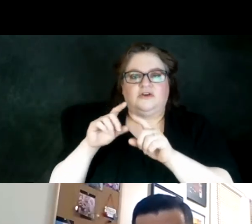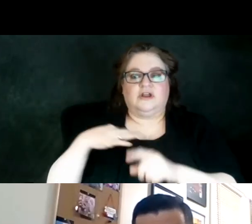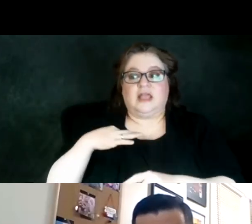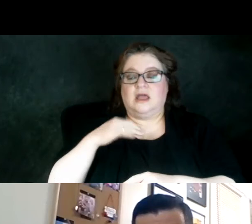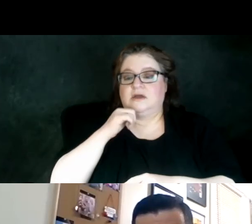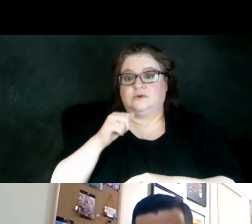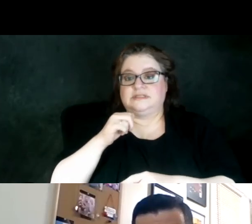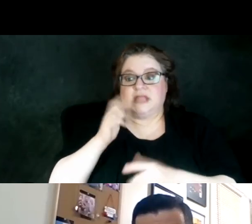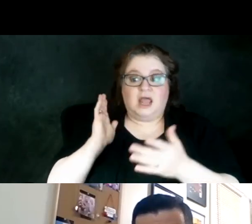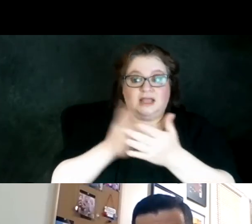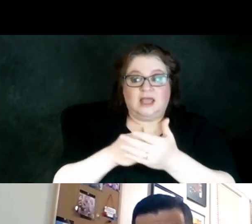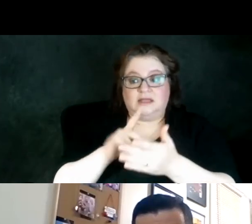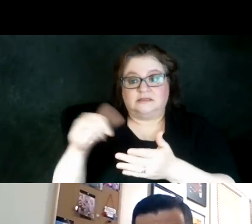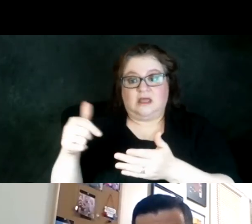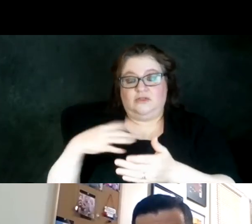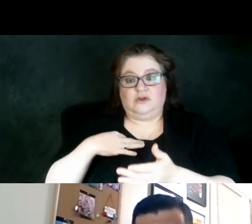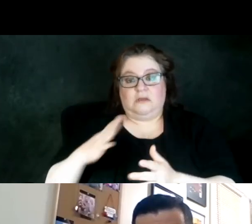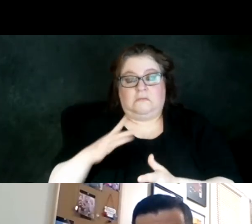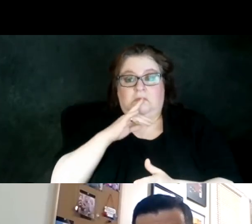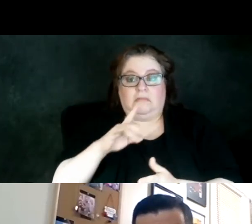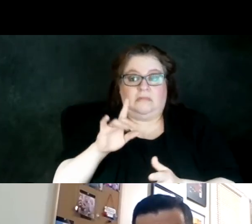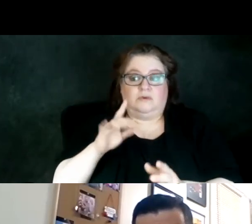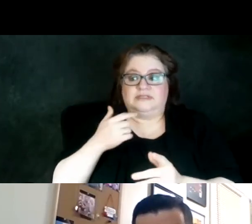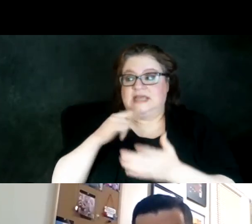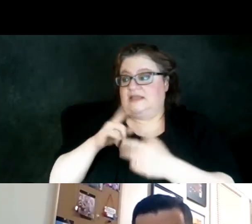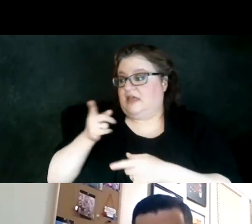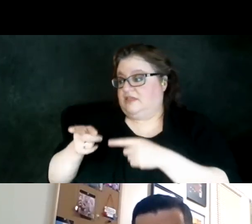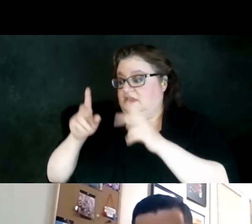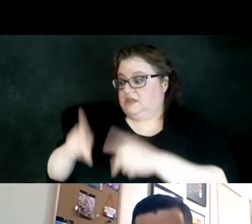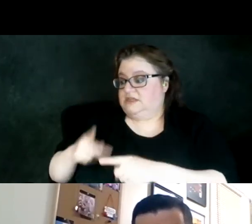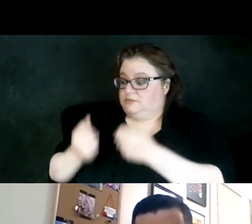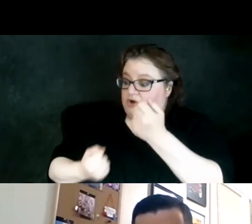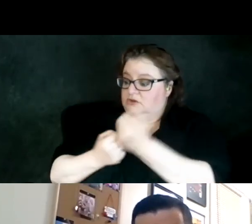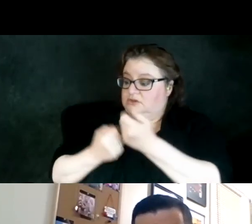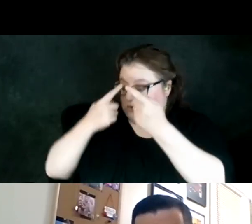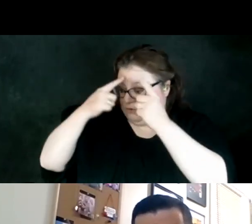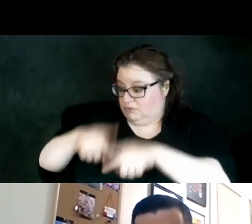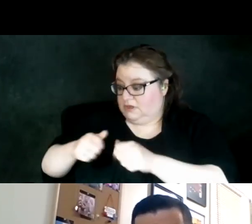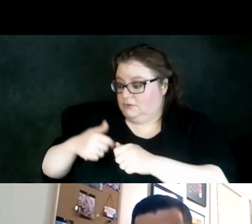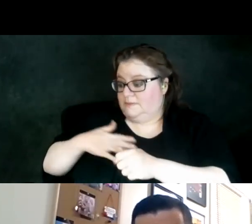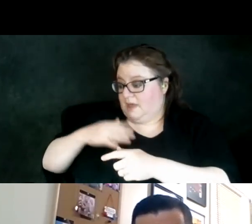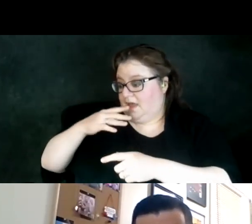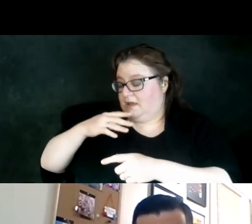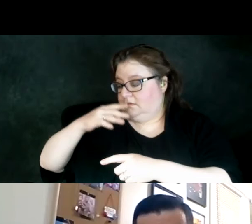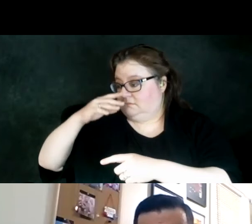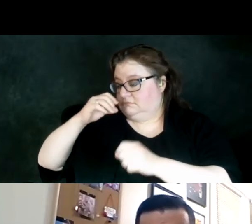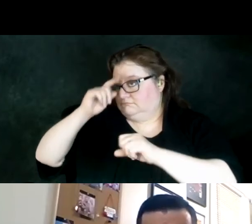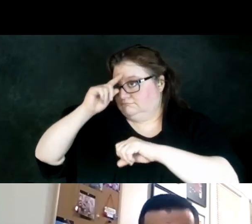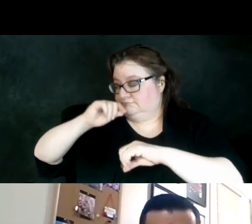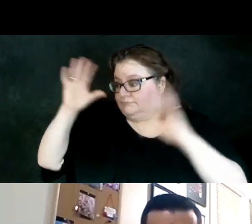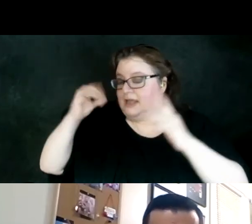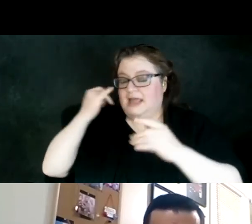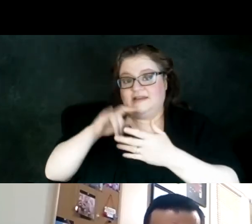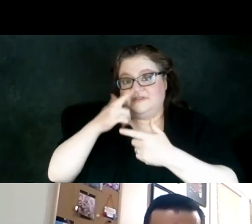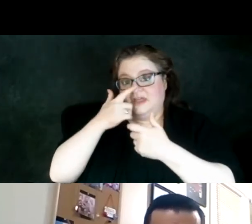anything against other candidates. It was just saying that this person stands for what I stand for. And if that's what interests you to move